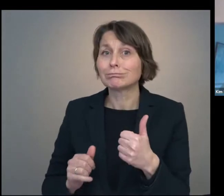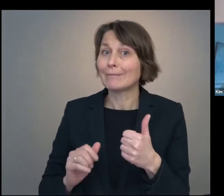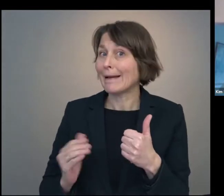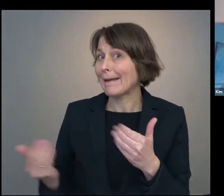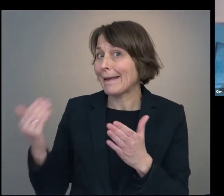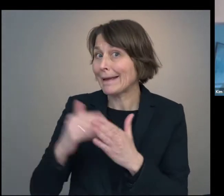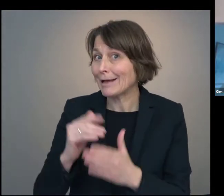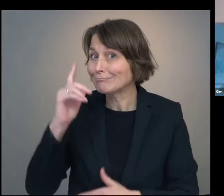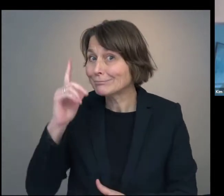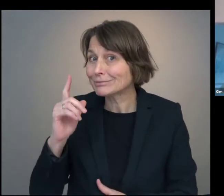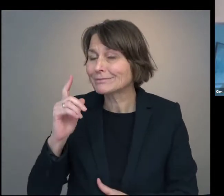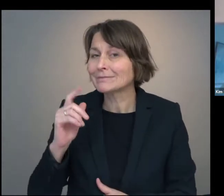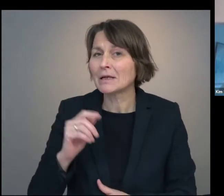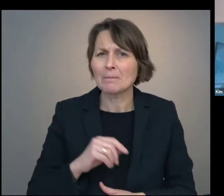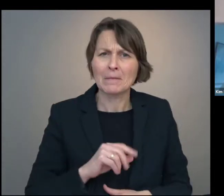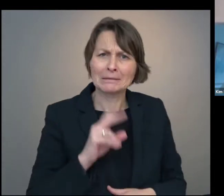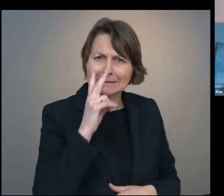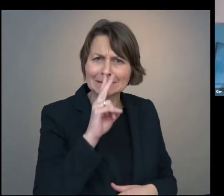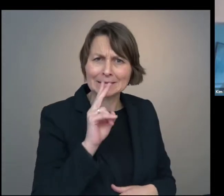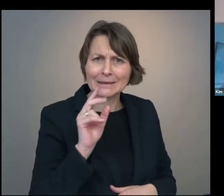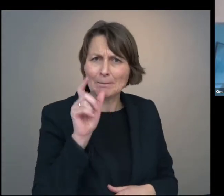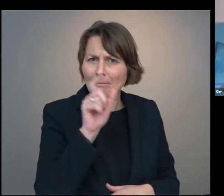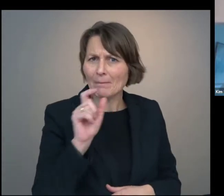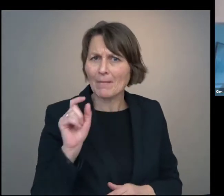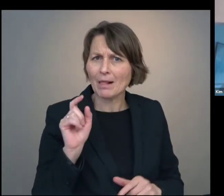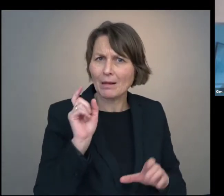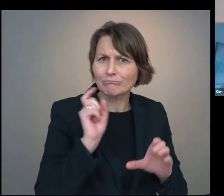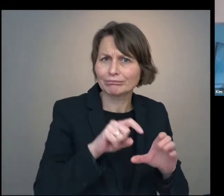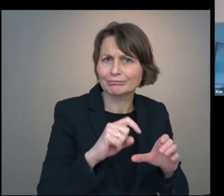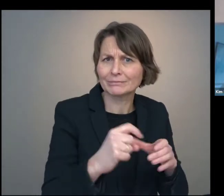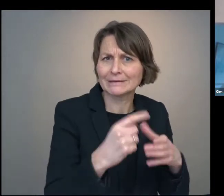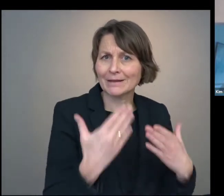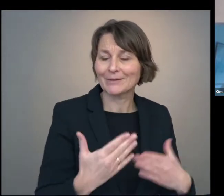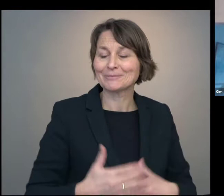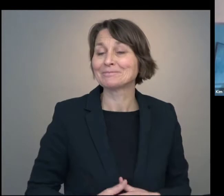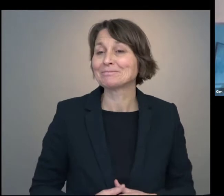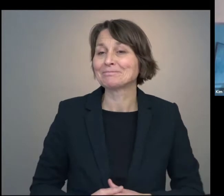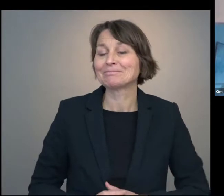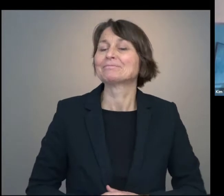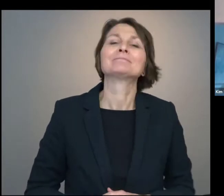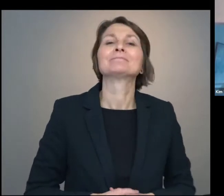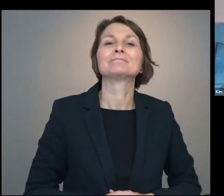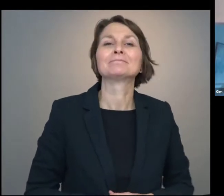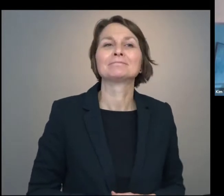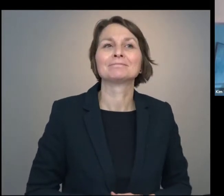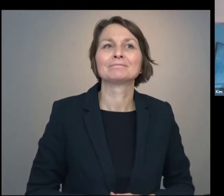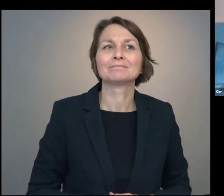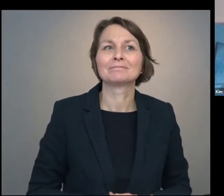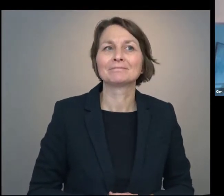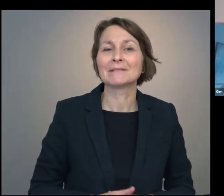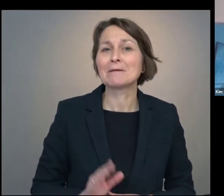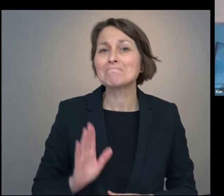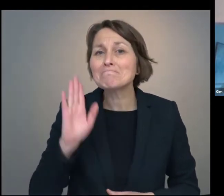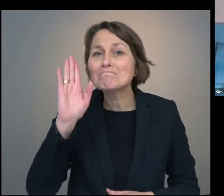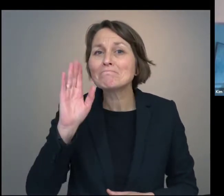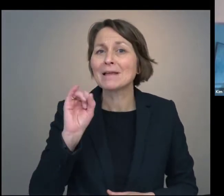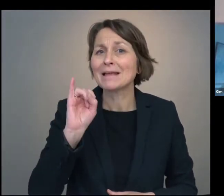Yeah, I can start again. I see people are still joining. Yeah.